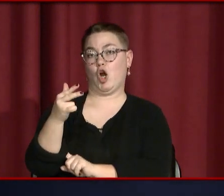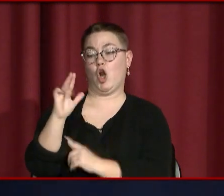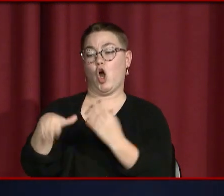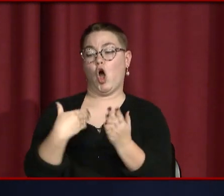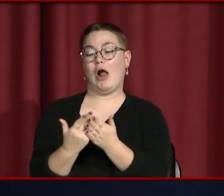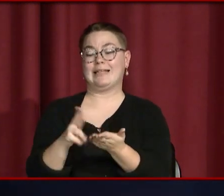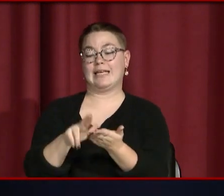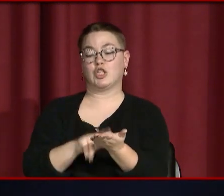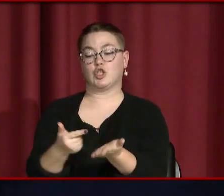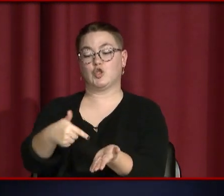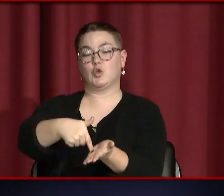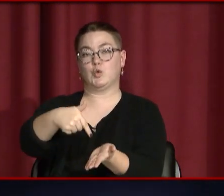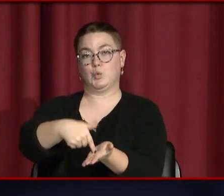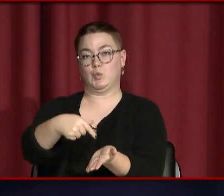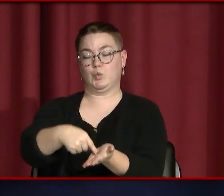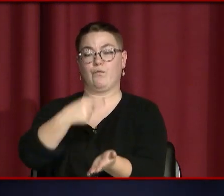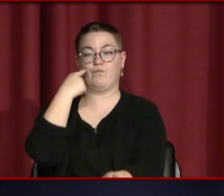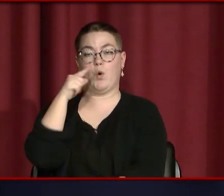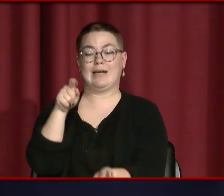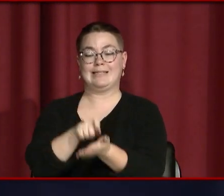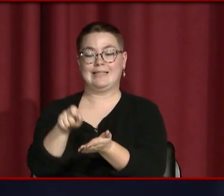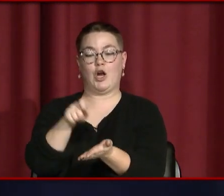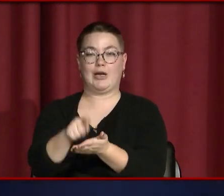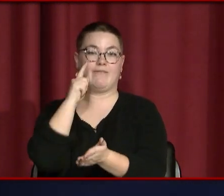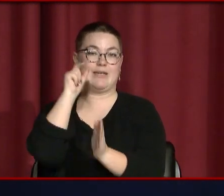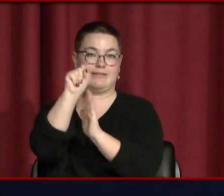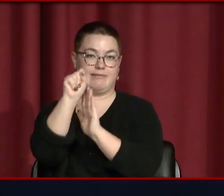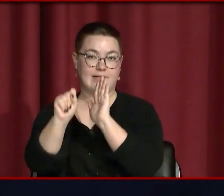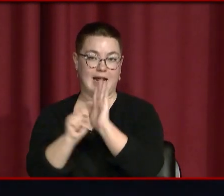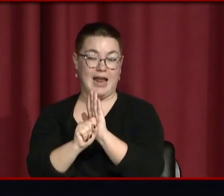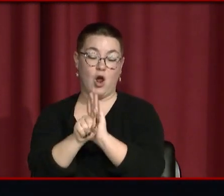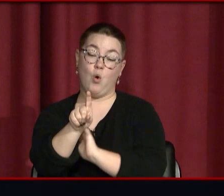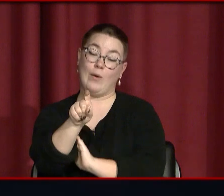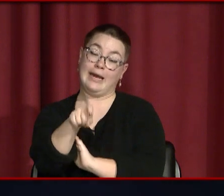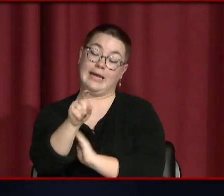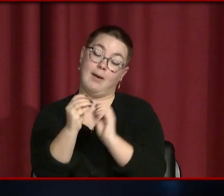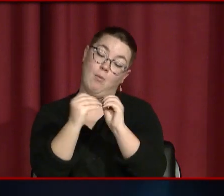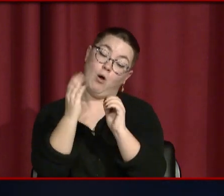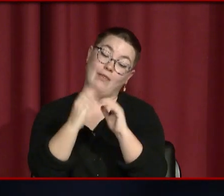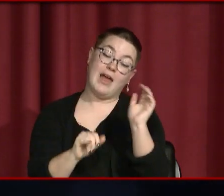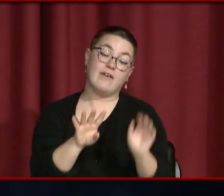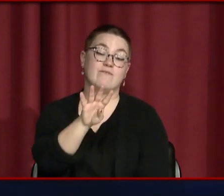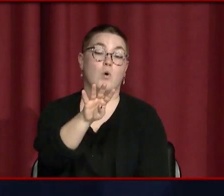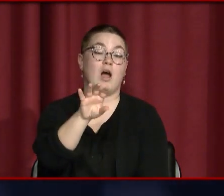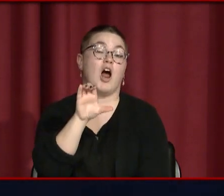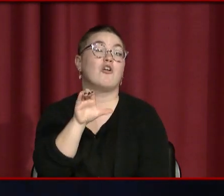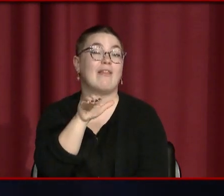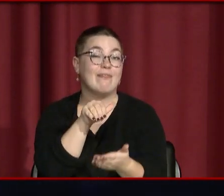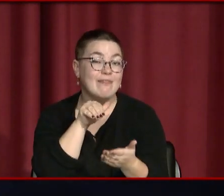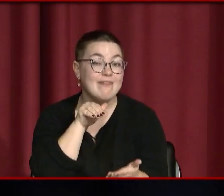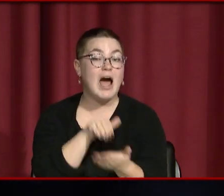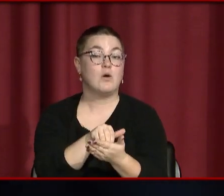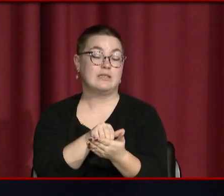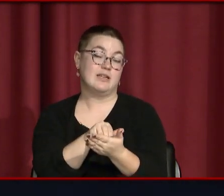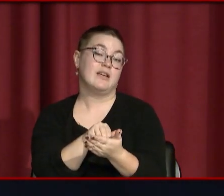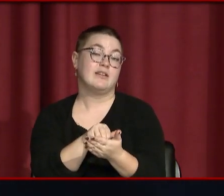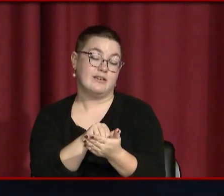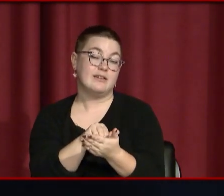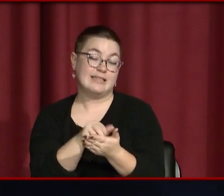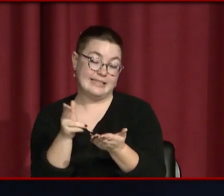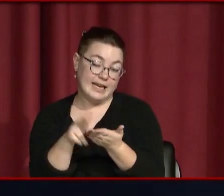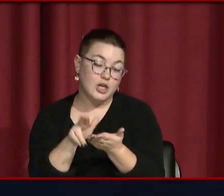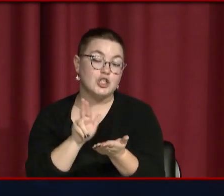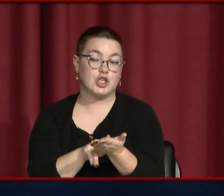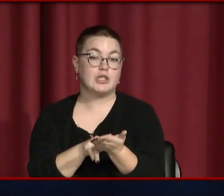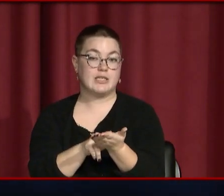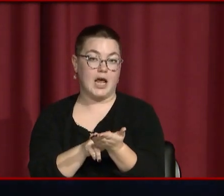to the Secretary of State. And we need well over 400,000 valid signatures in 44 counties. And so, you